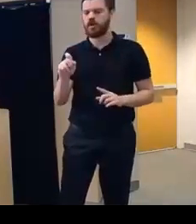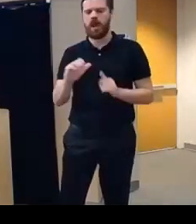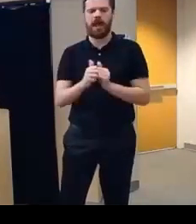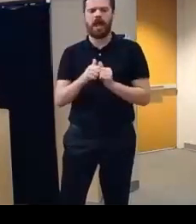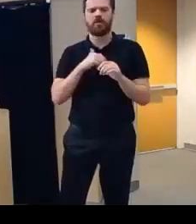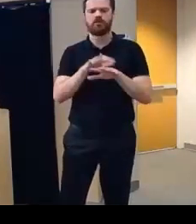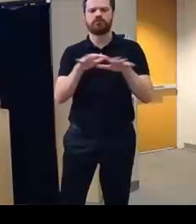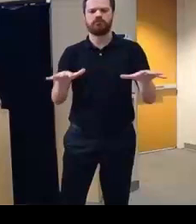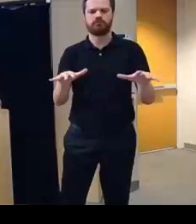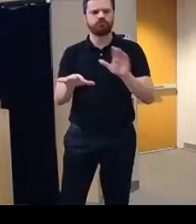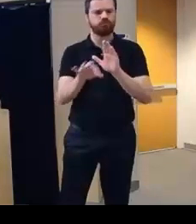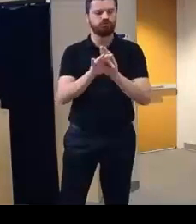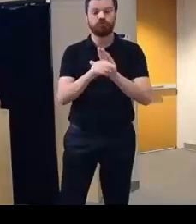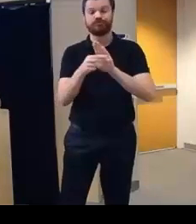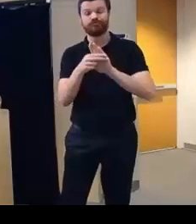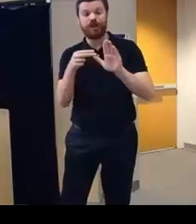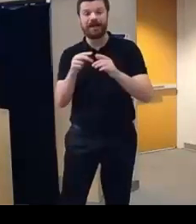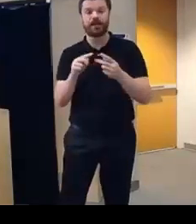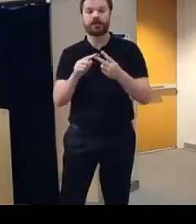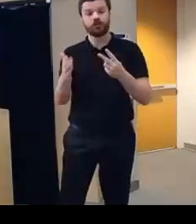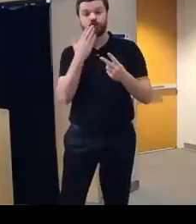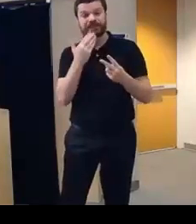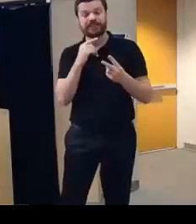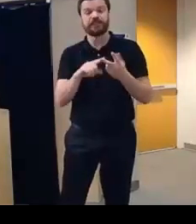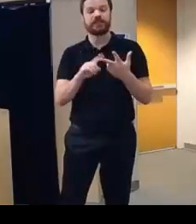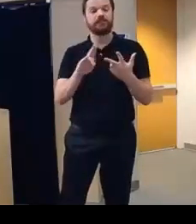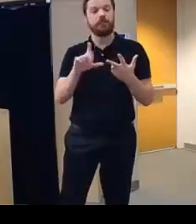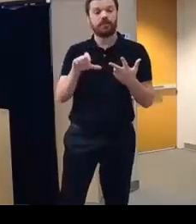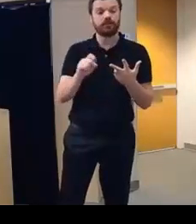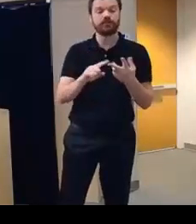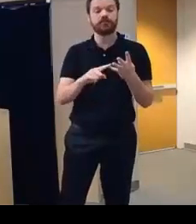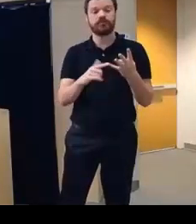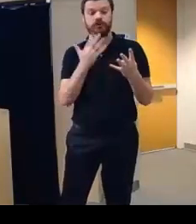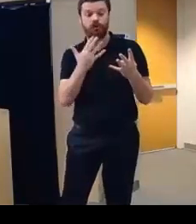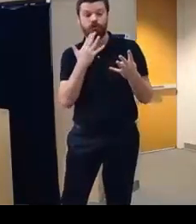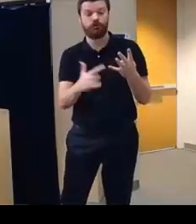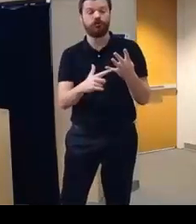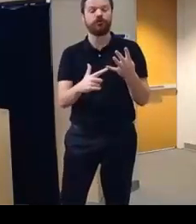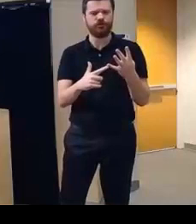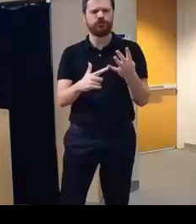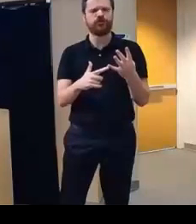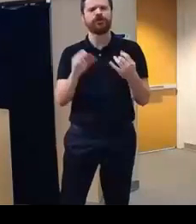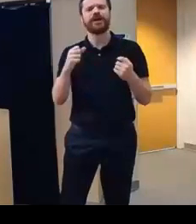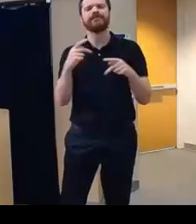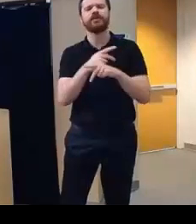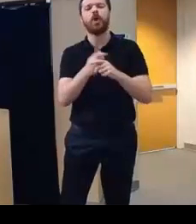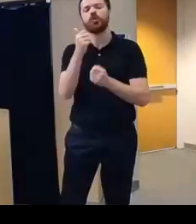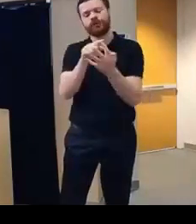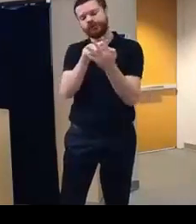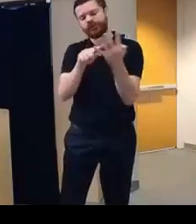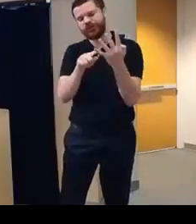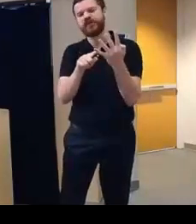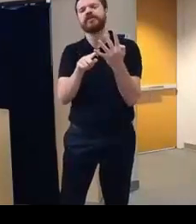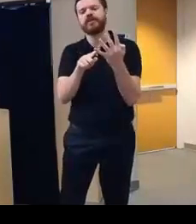decision because of the brand, or is it because of the sweetness, or because of the bubbles, or because of the color? So you can find out which pieces are